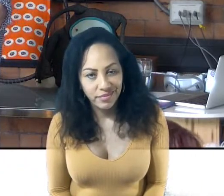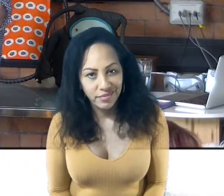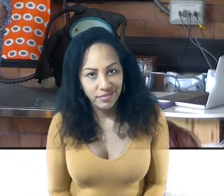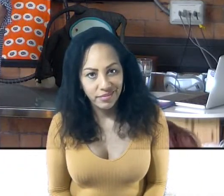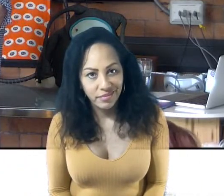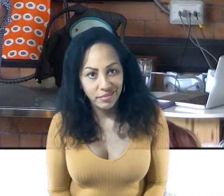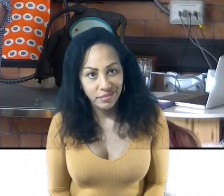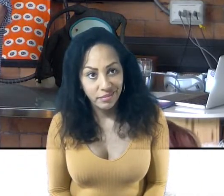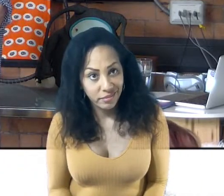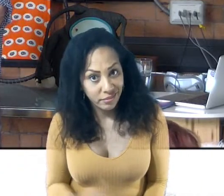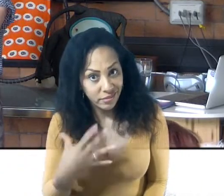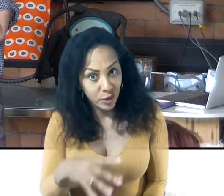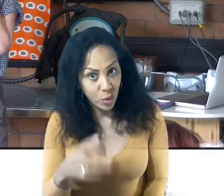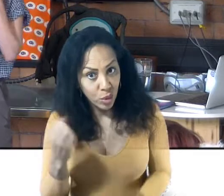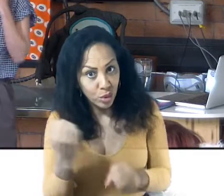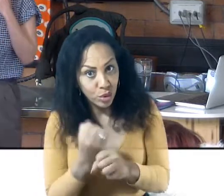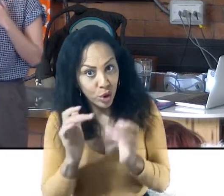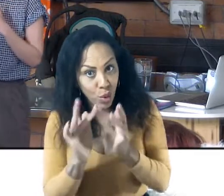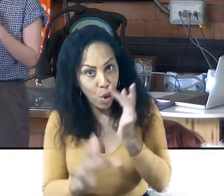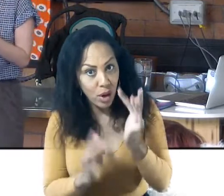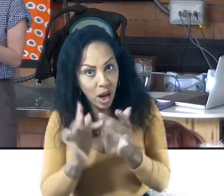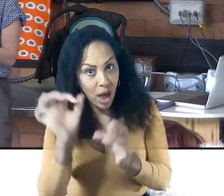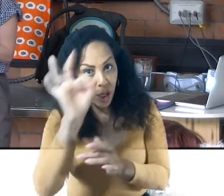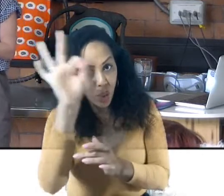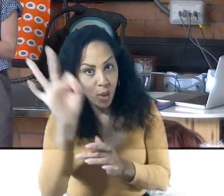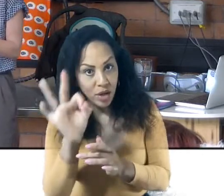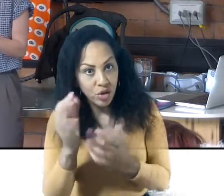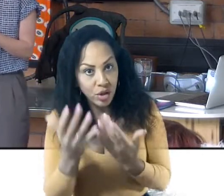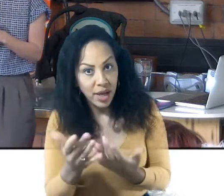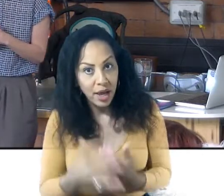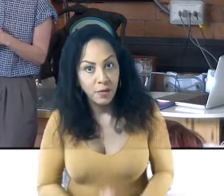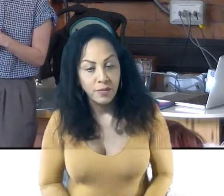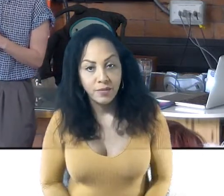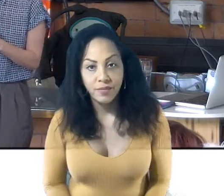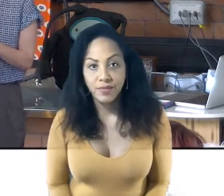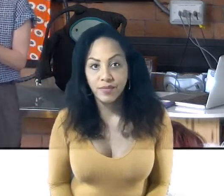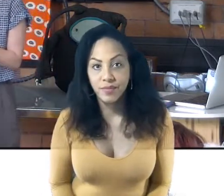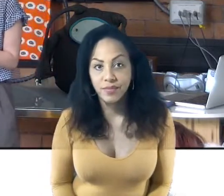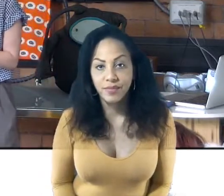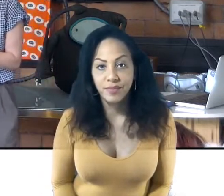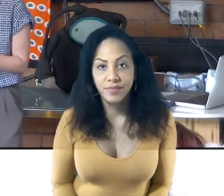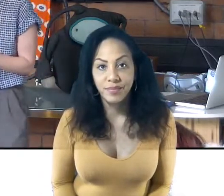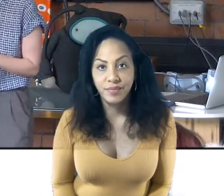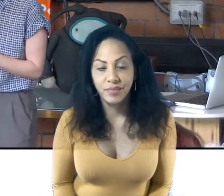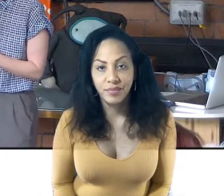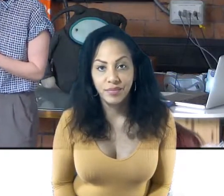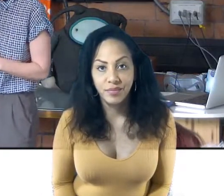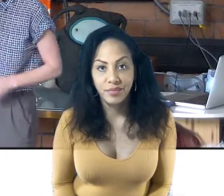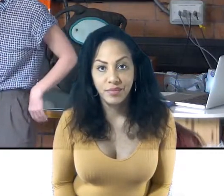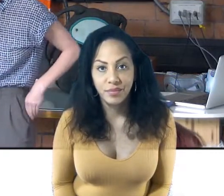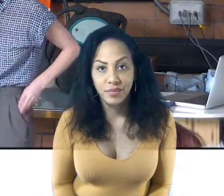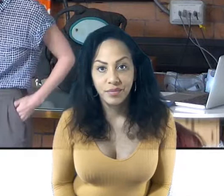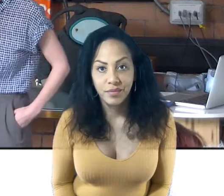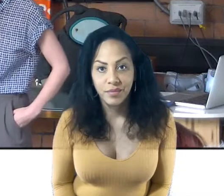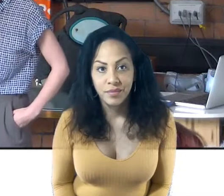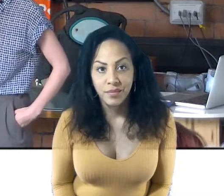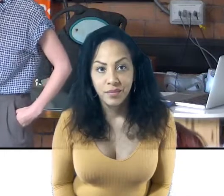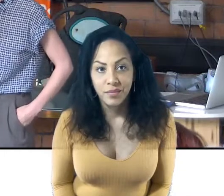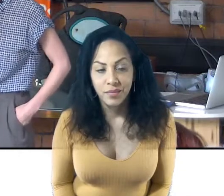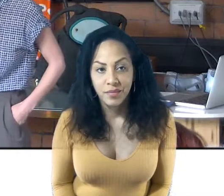Did you want to do an online one? Online? Yeah. Oh, yeah, we've got one online. Should we do online first? Do online and then we'll bounce back to the room. Come back to